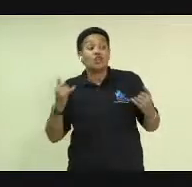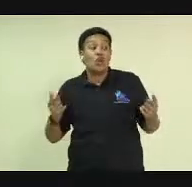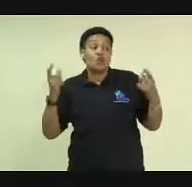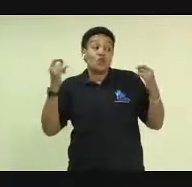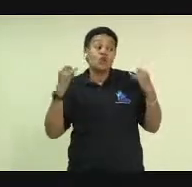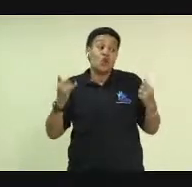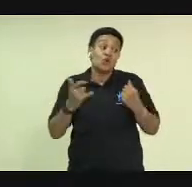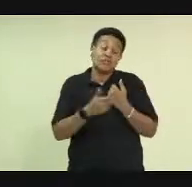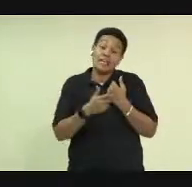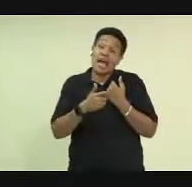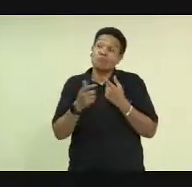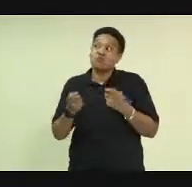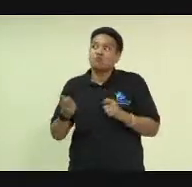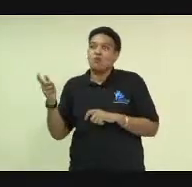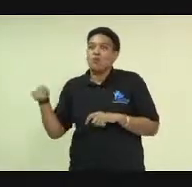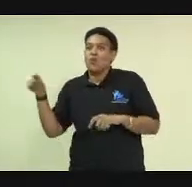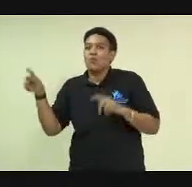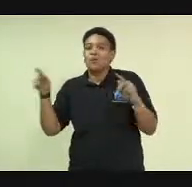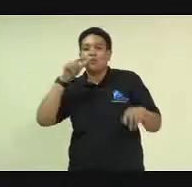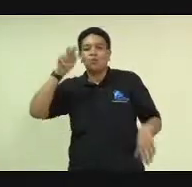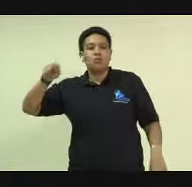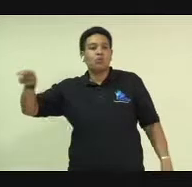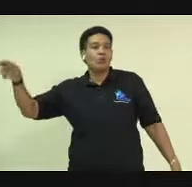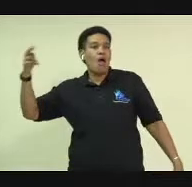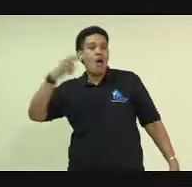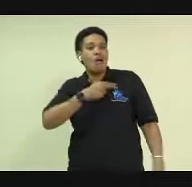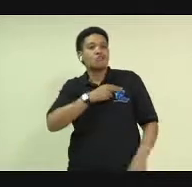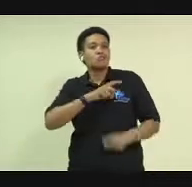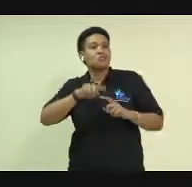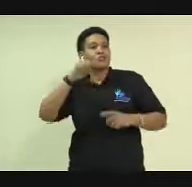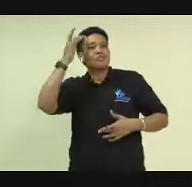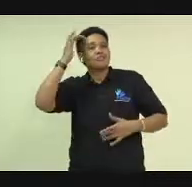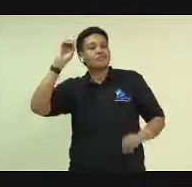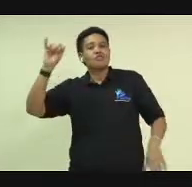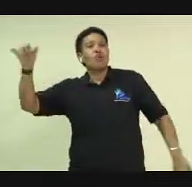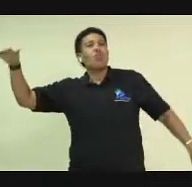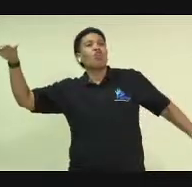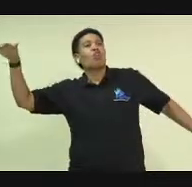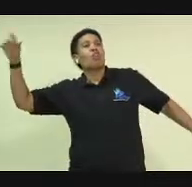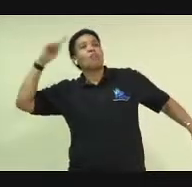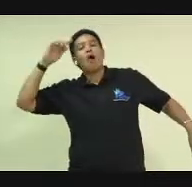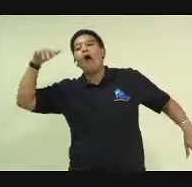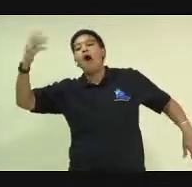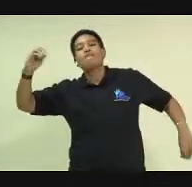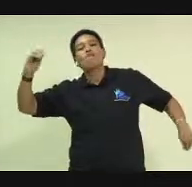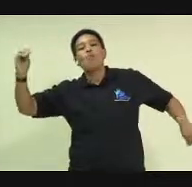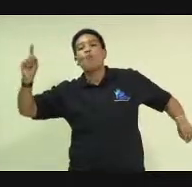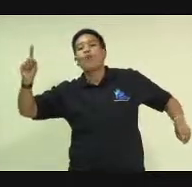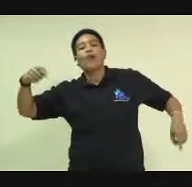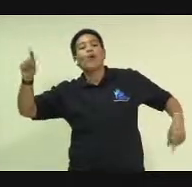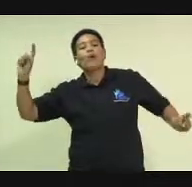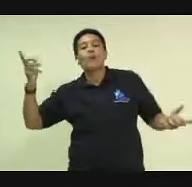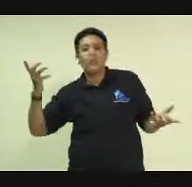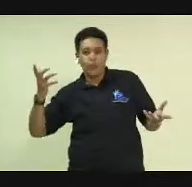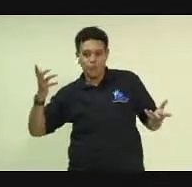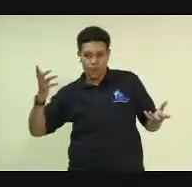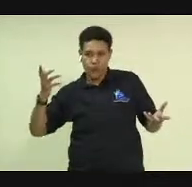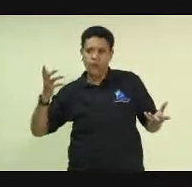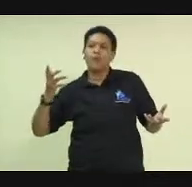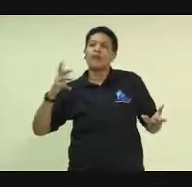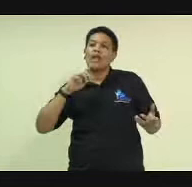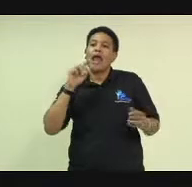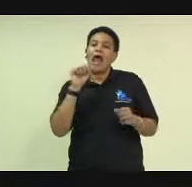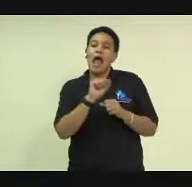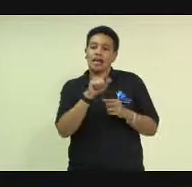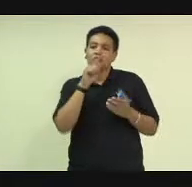to address that, to make sure that they are actually, when you say that they can be discharged, that they